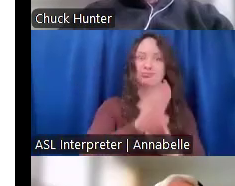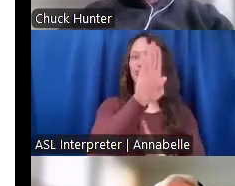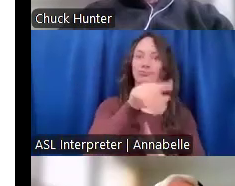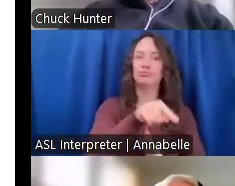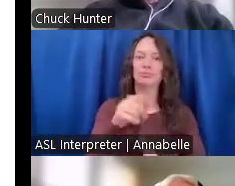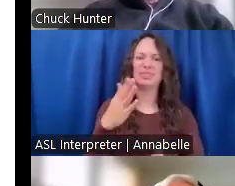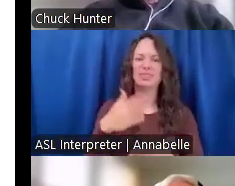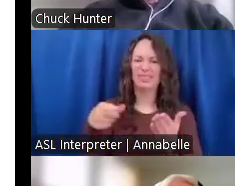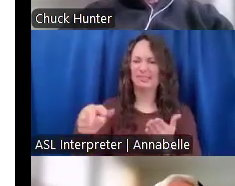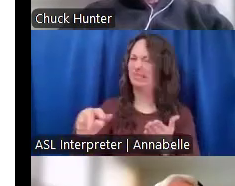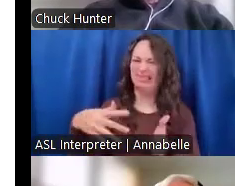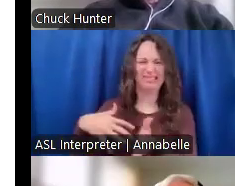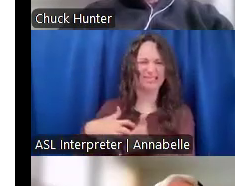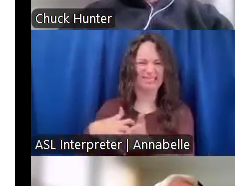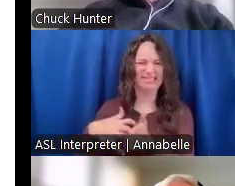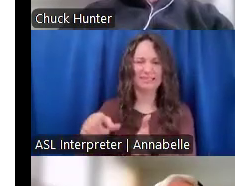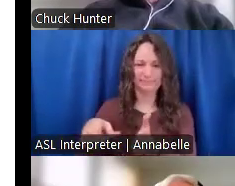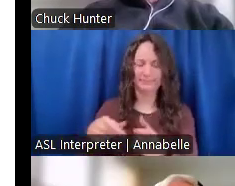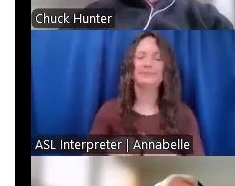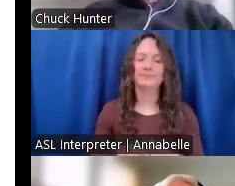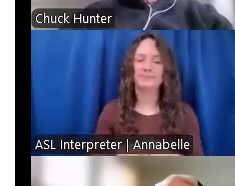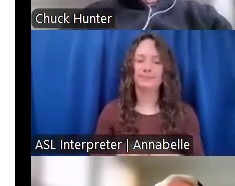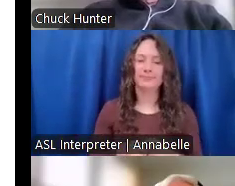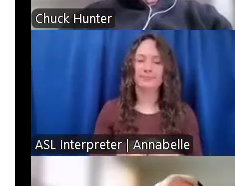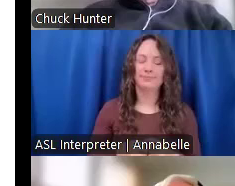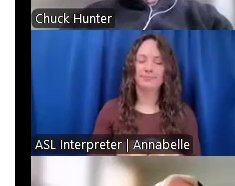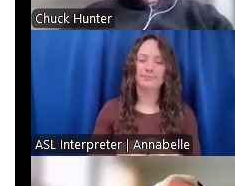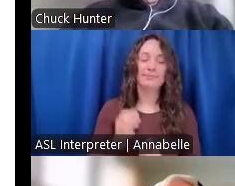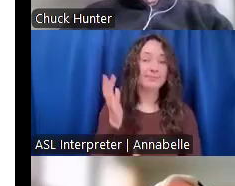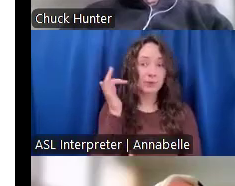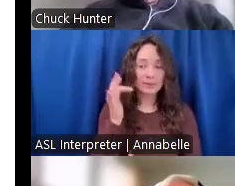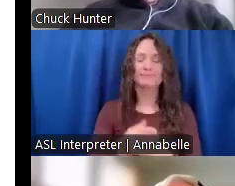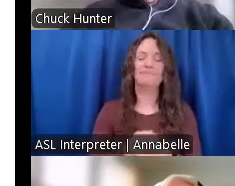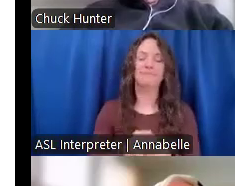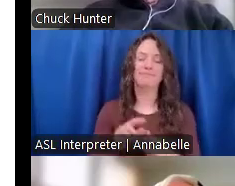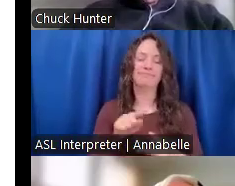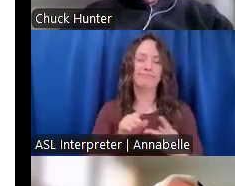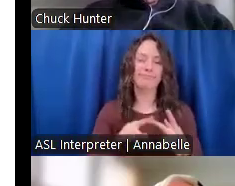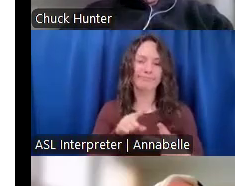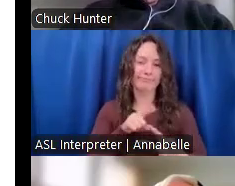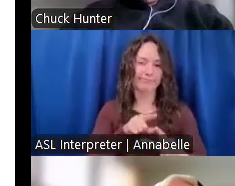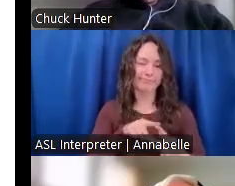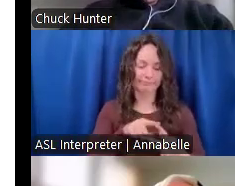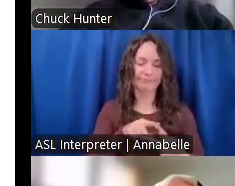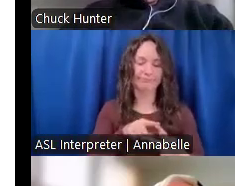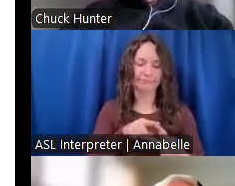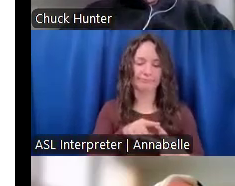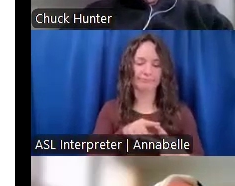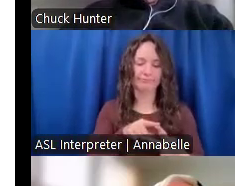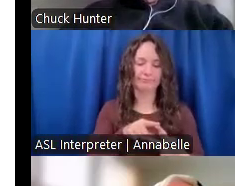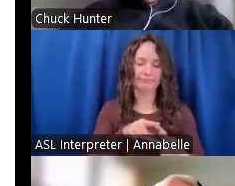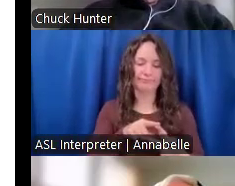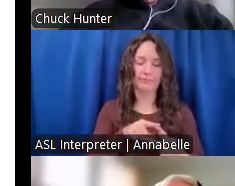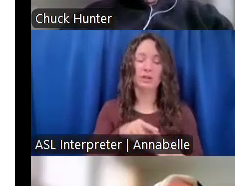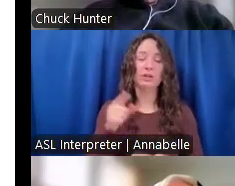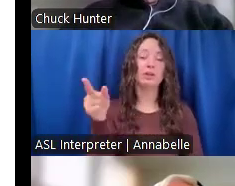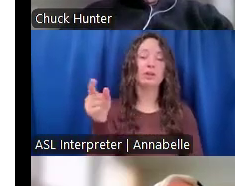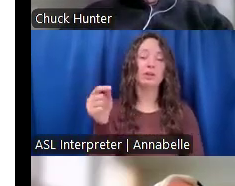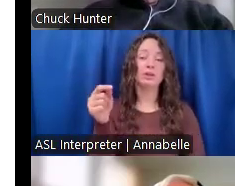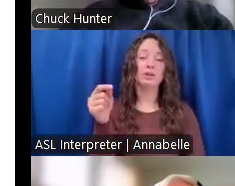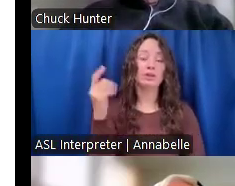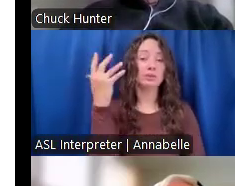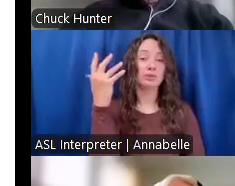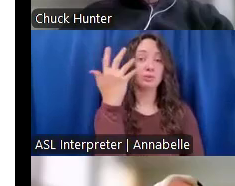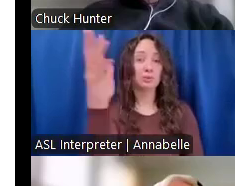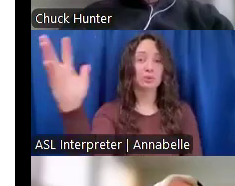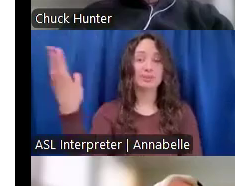really poor survival. And the reason for this is twofold. One, trees, most of our species have very large geographic